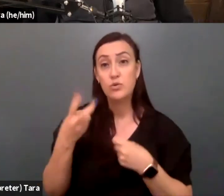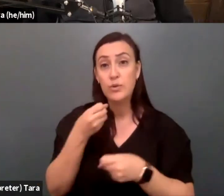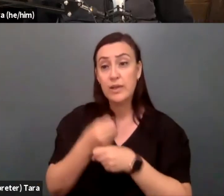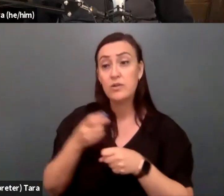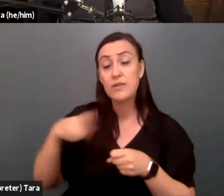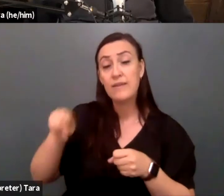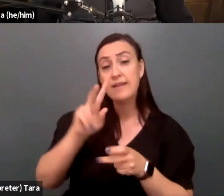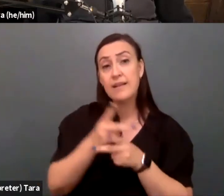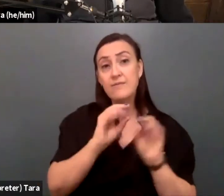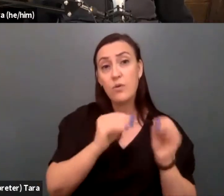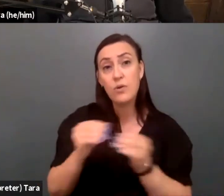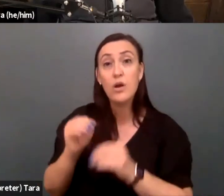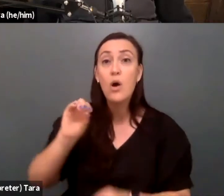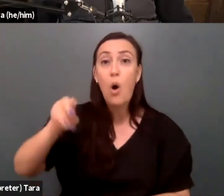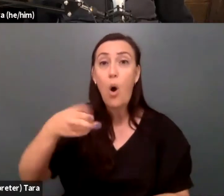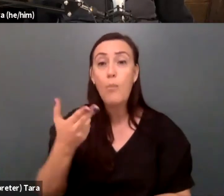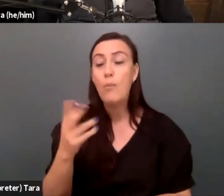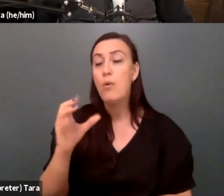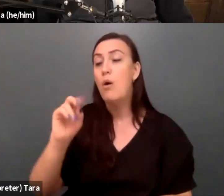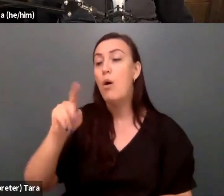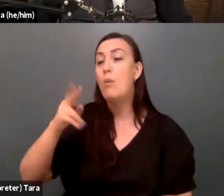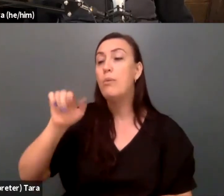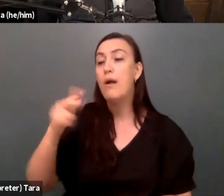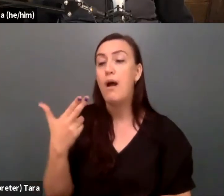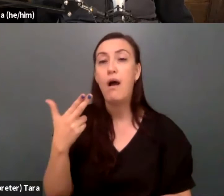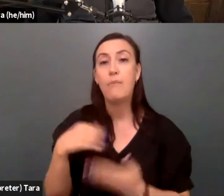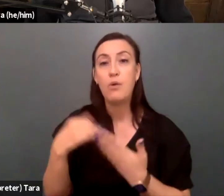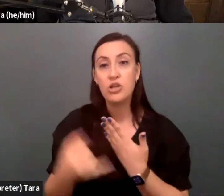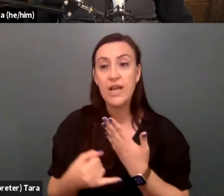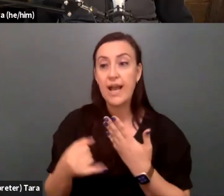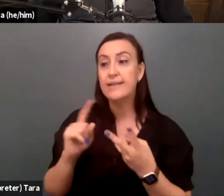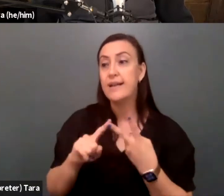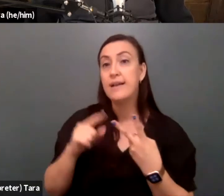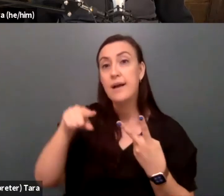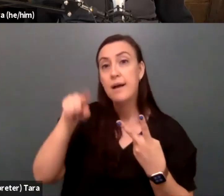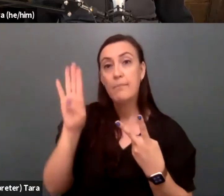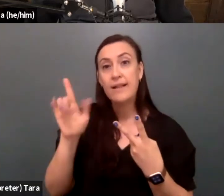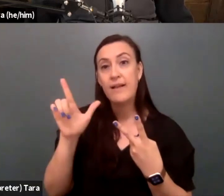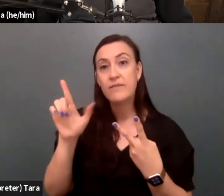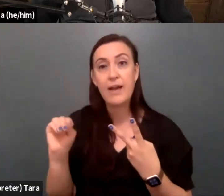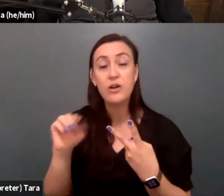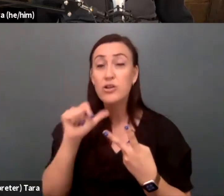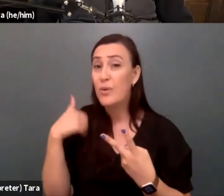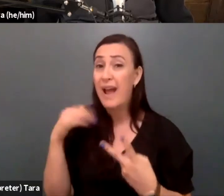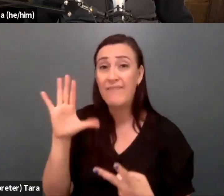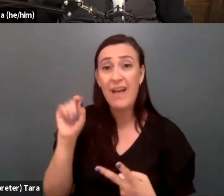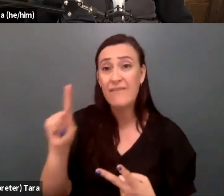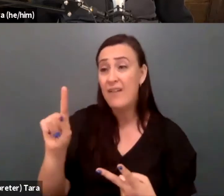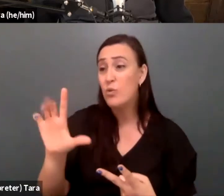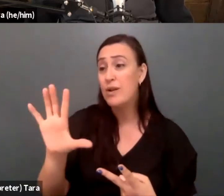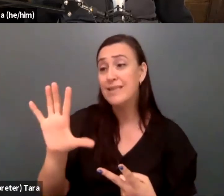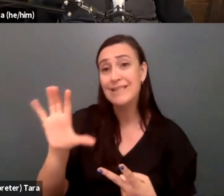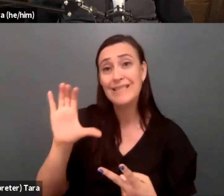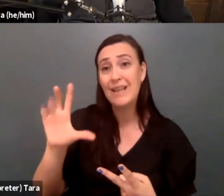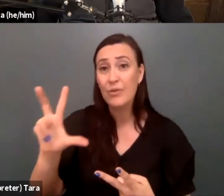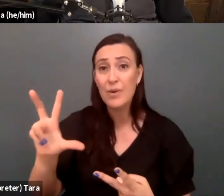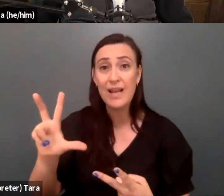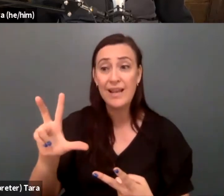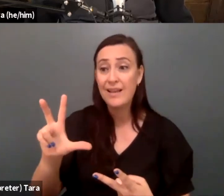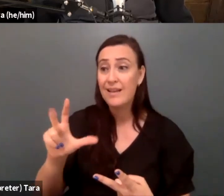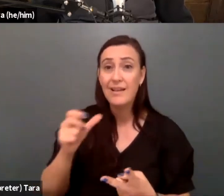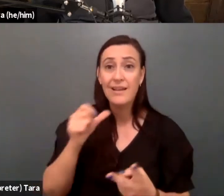organizations like the Okra Project, like Black Lives Matter, who do not have a 501c3, never wanted a 501c3, never would have one, are